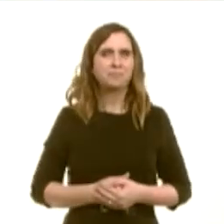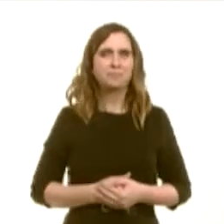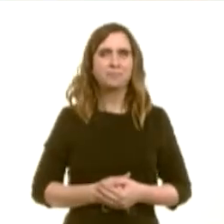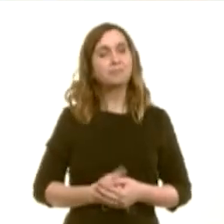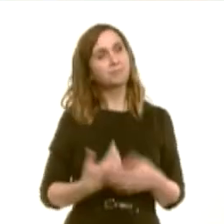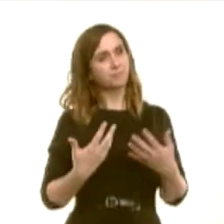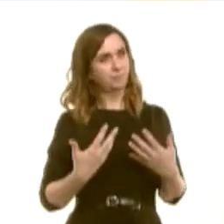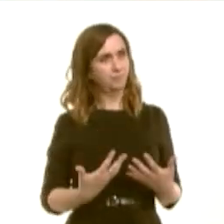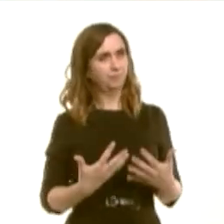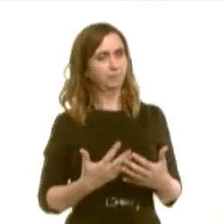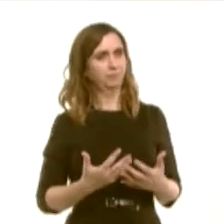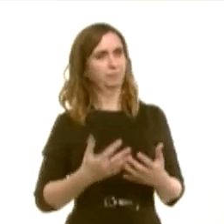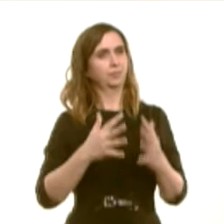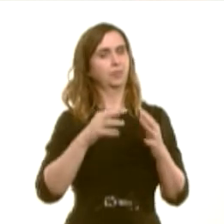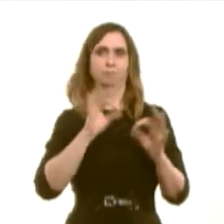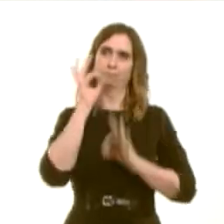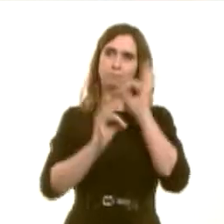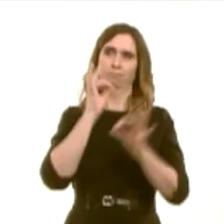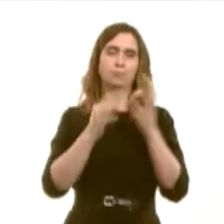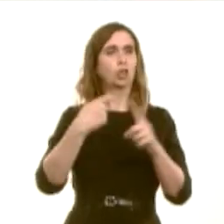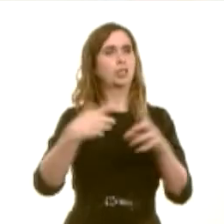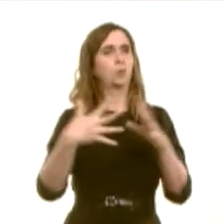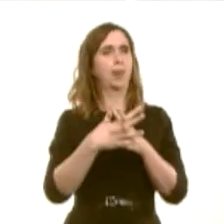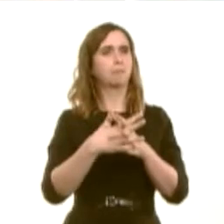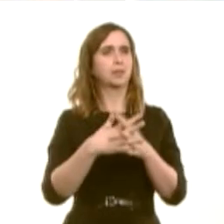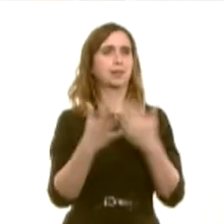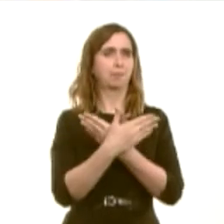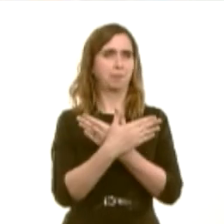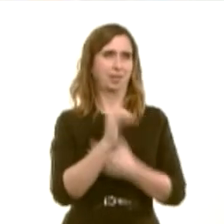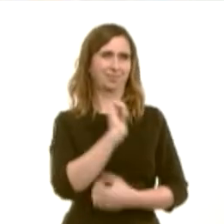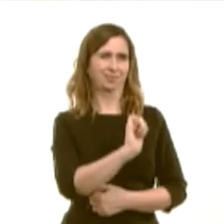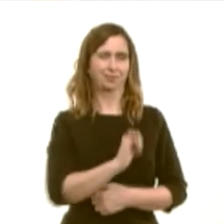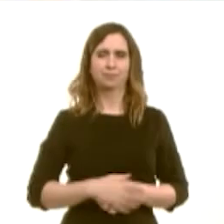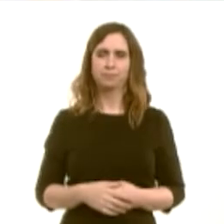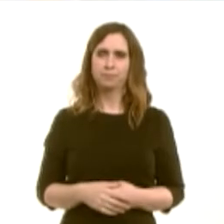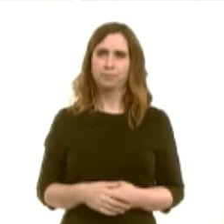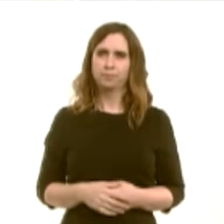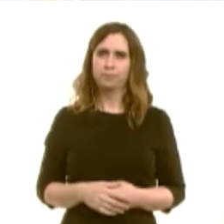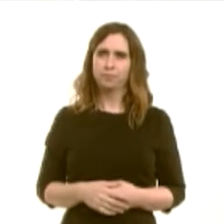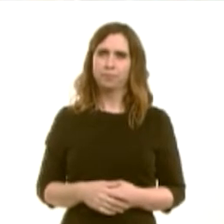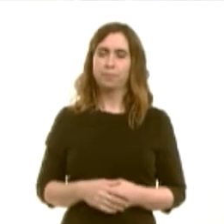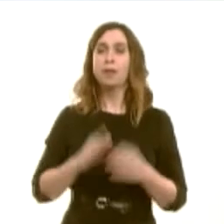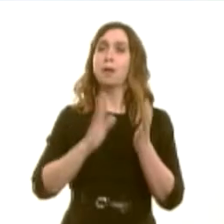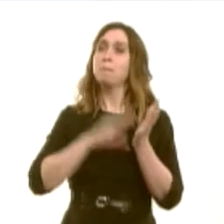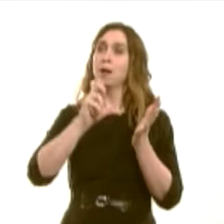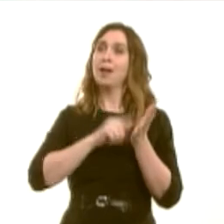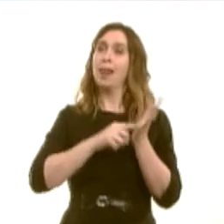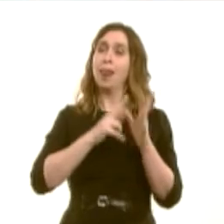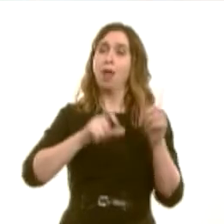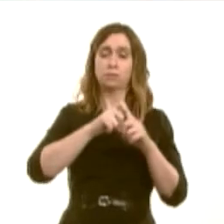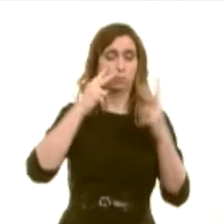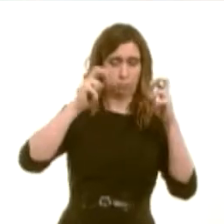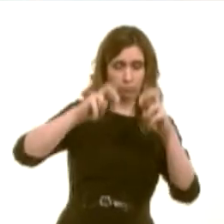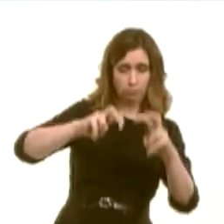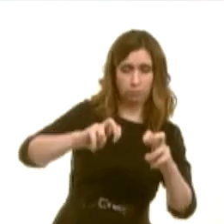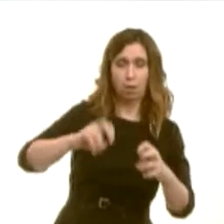and first is the leader of Welsh Liberal Democrats, Kirsty Williams. Thank you, Presiding Officer. First Minister, in response to the McLennan review of the ambulance service, your